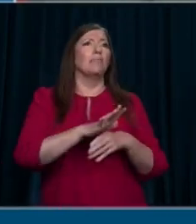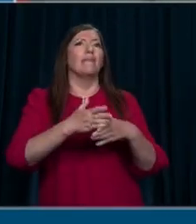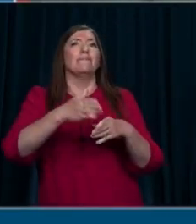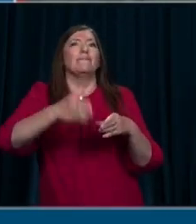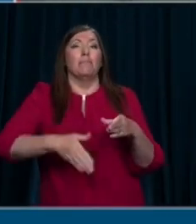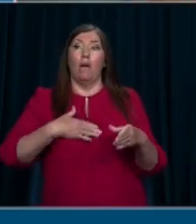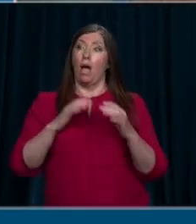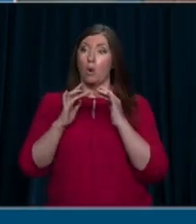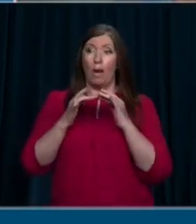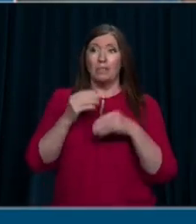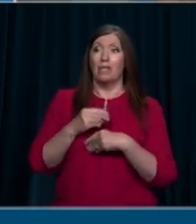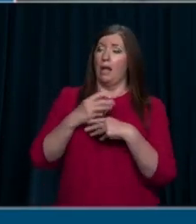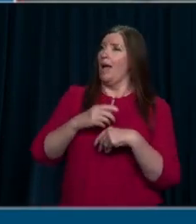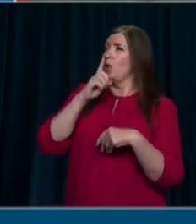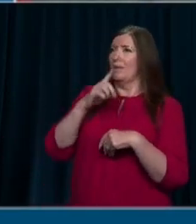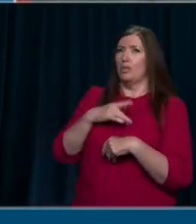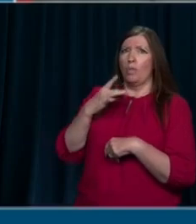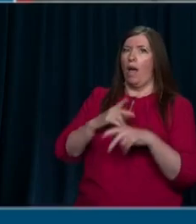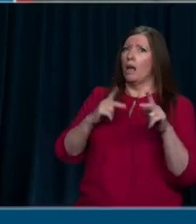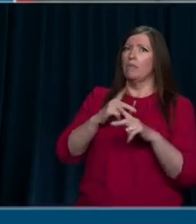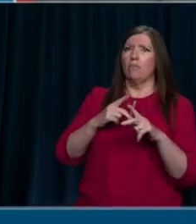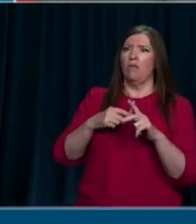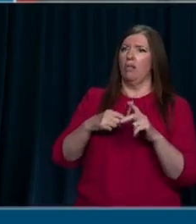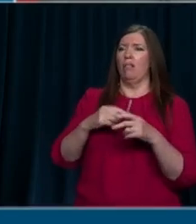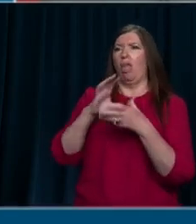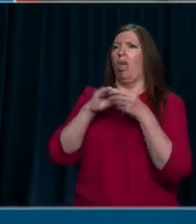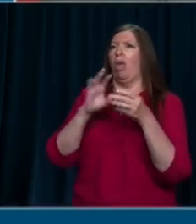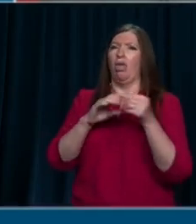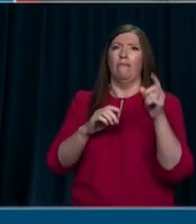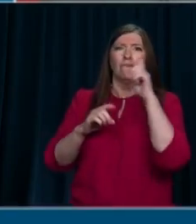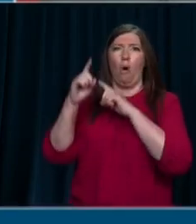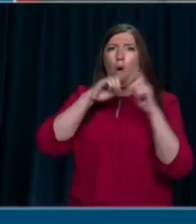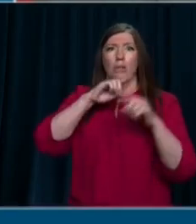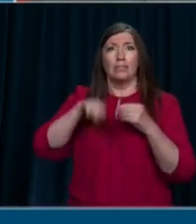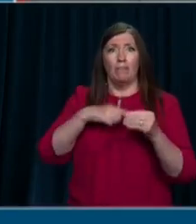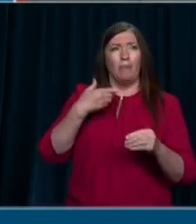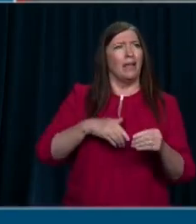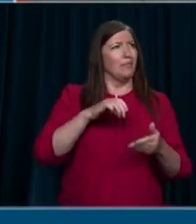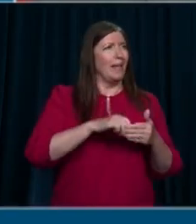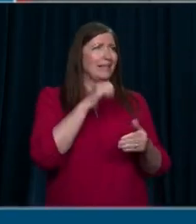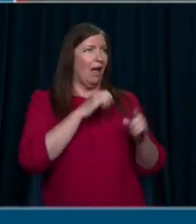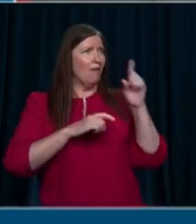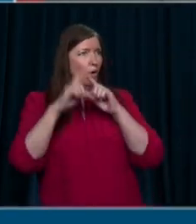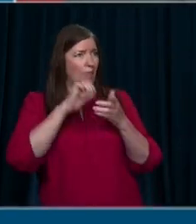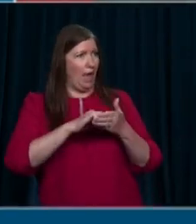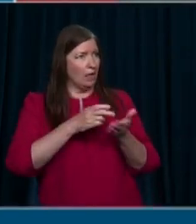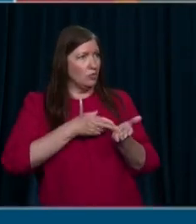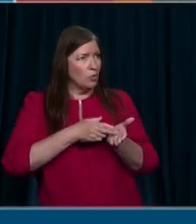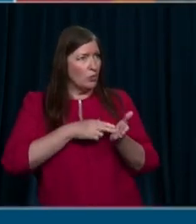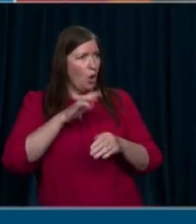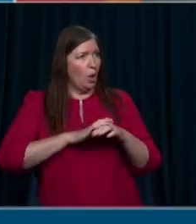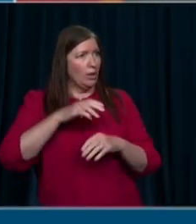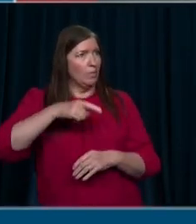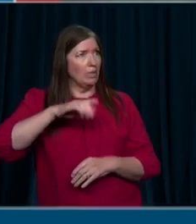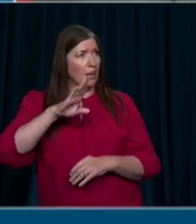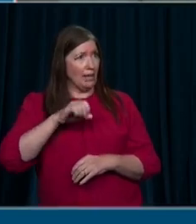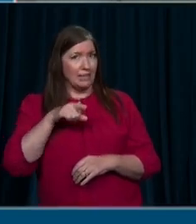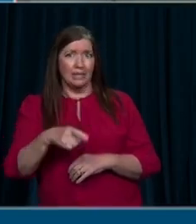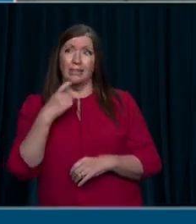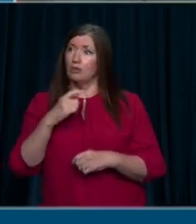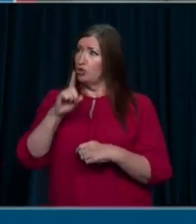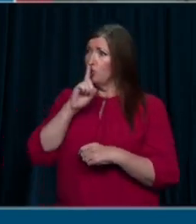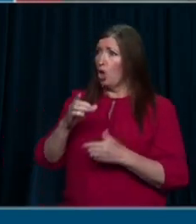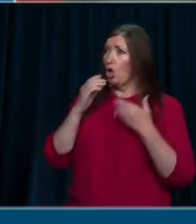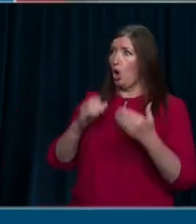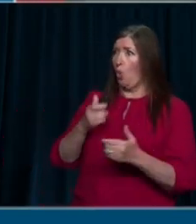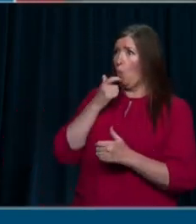on my website. Well, I really don't like people slandering me. Yeah, it's not slander. TV. It's the truth. But it's on not video. the truth. It's on PBS. He said that Sure, go watch he